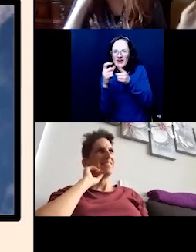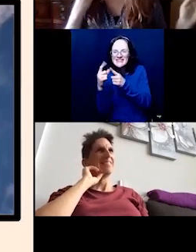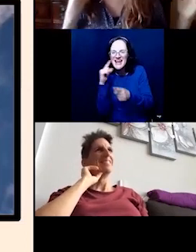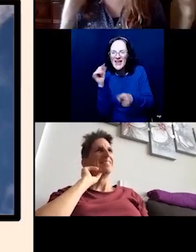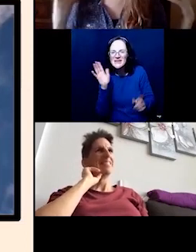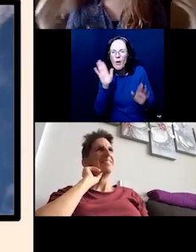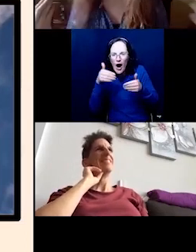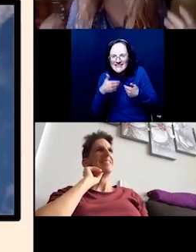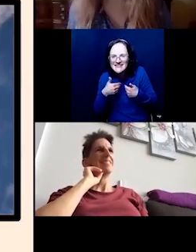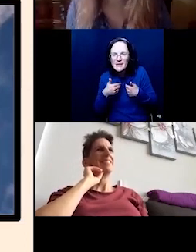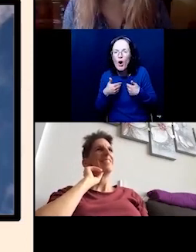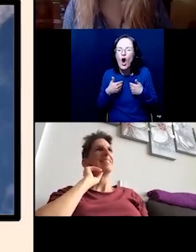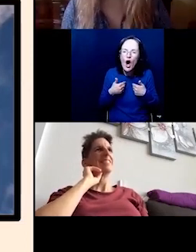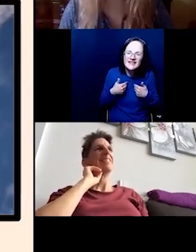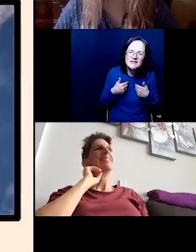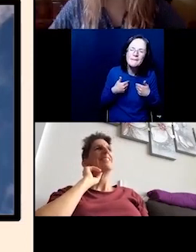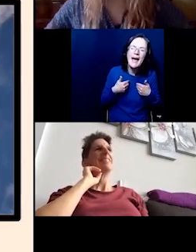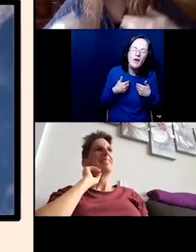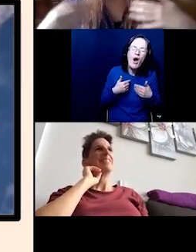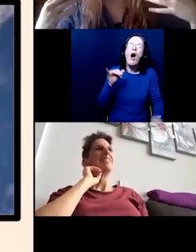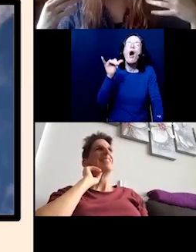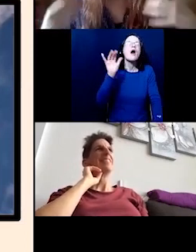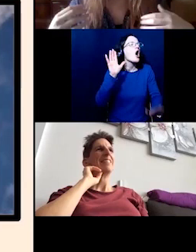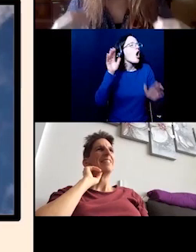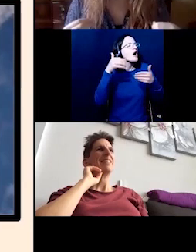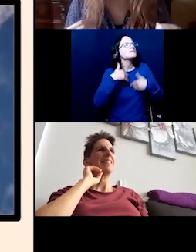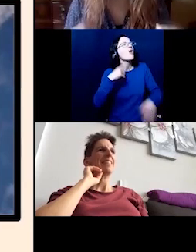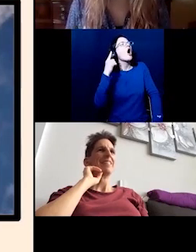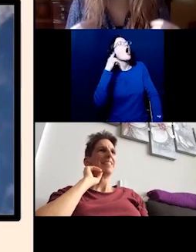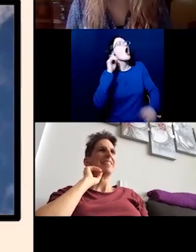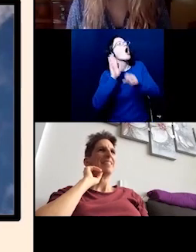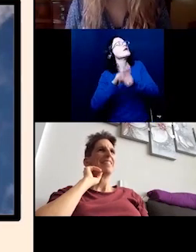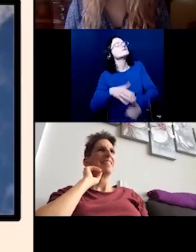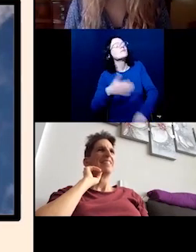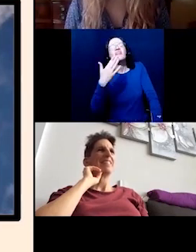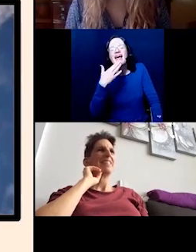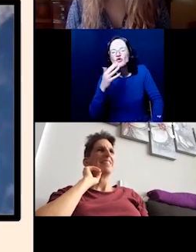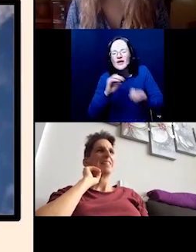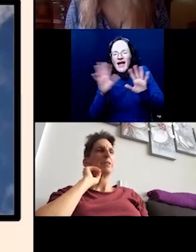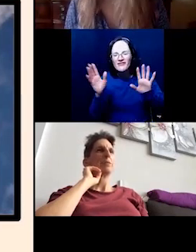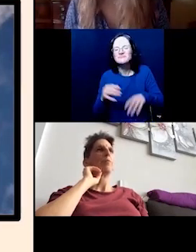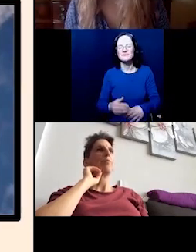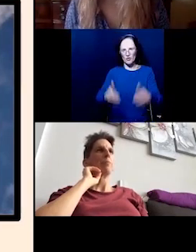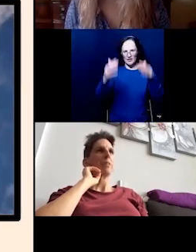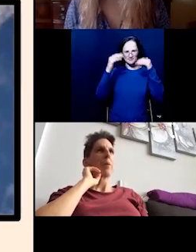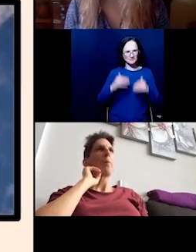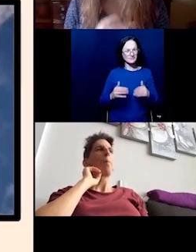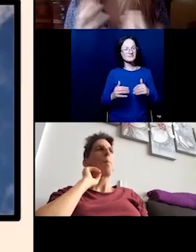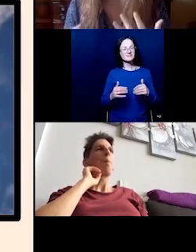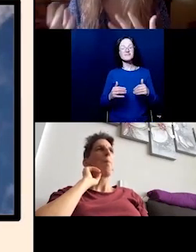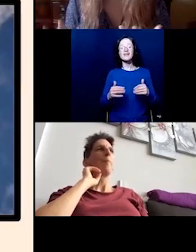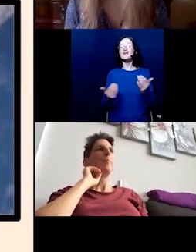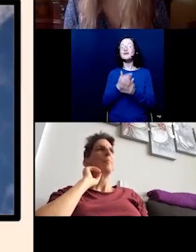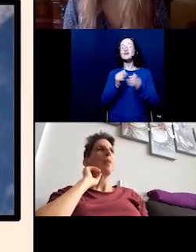now we're gonna talk about intersectionality. Has anybody heard the concept of intersectionality, and